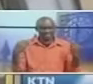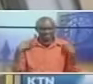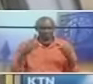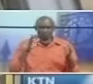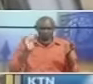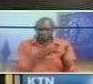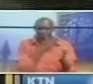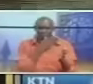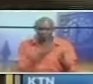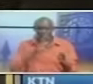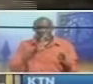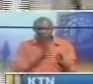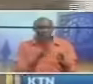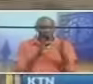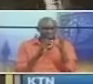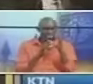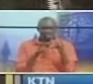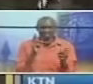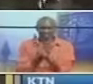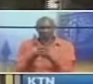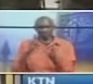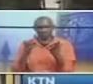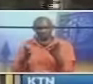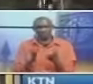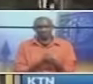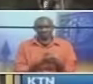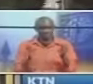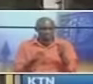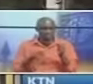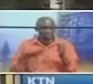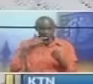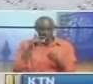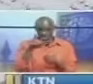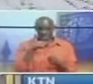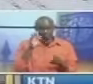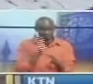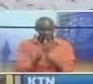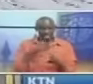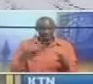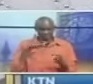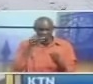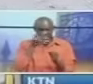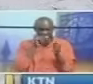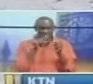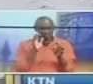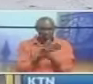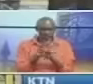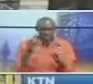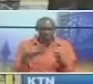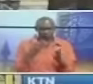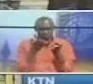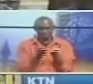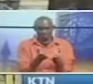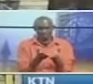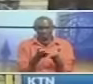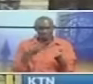band to be in sync when performing a song. I am told the music to be played is selected on the basis of the current hits